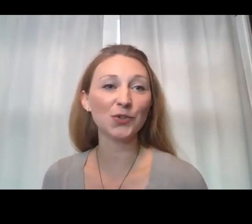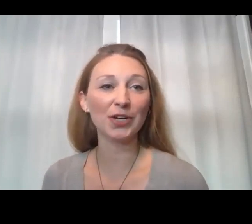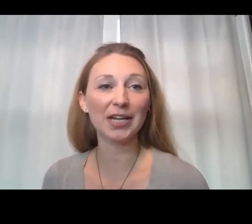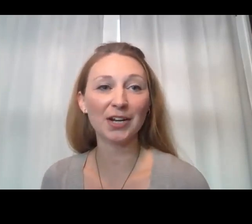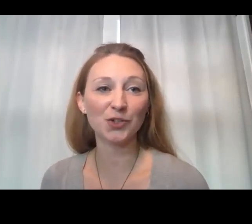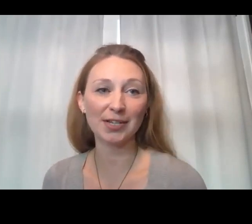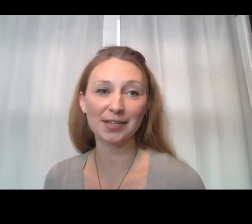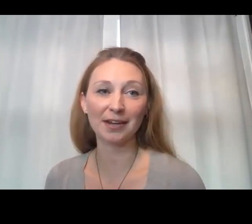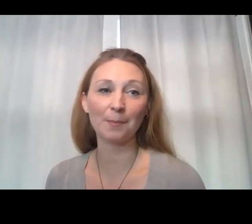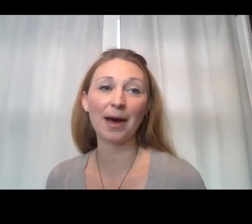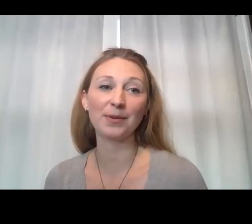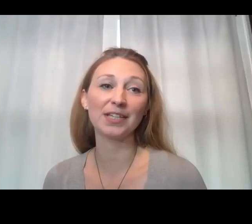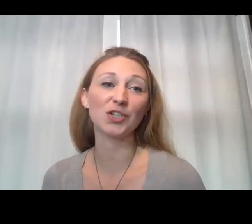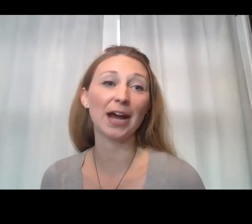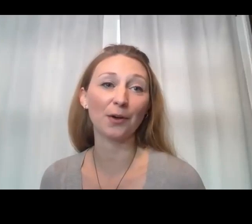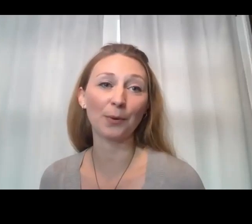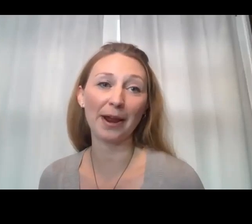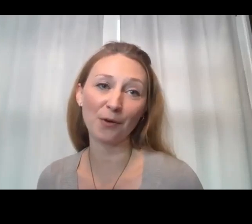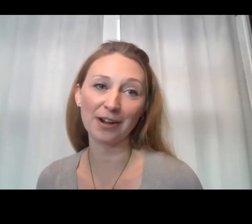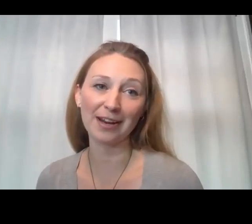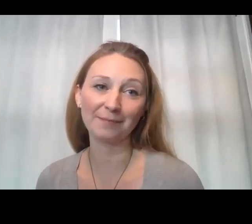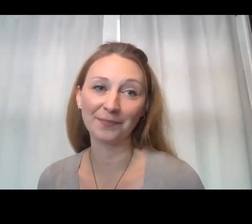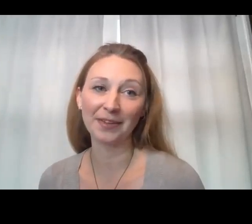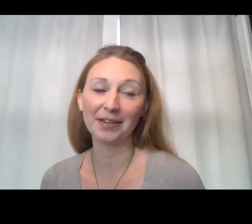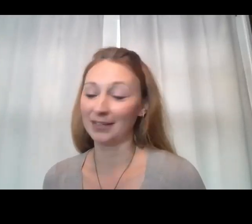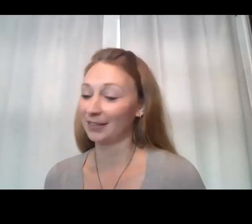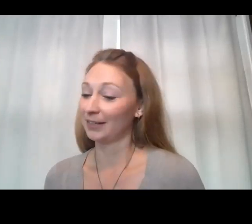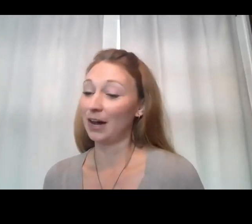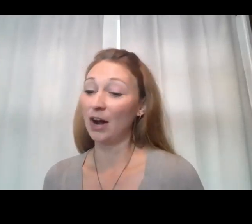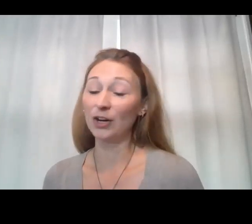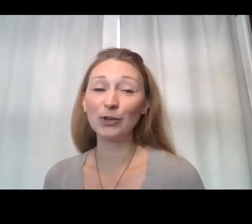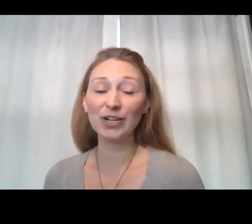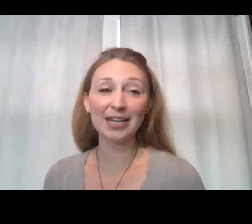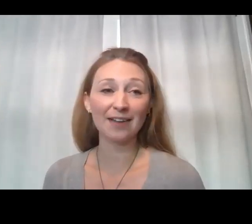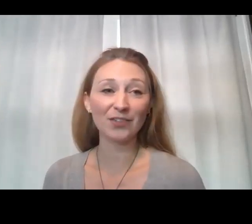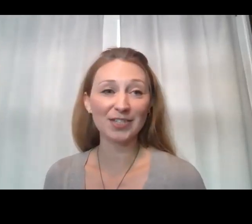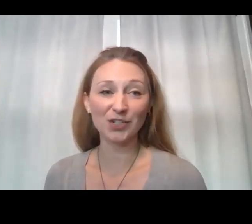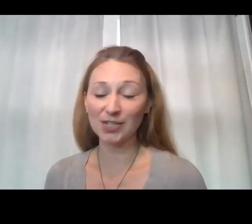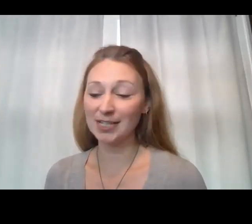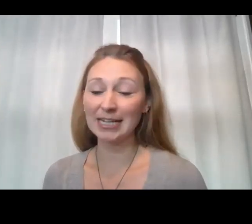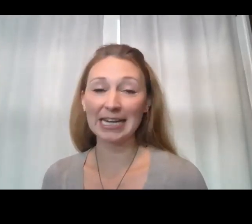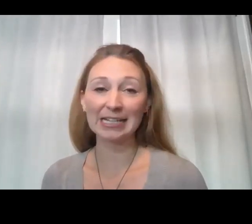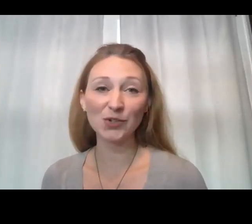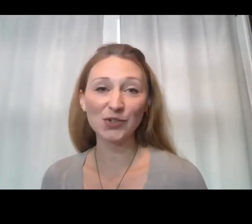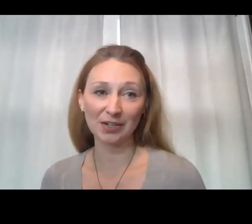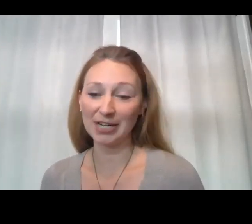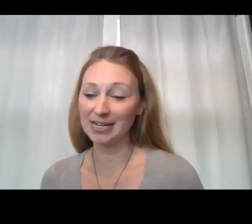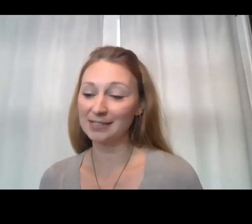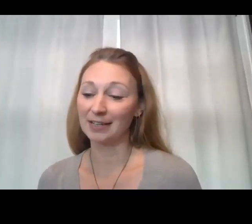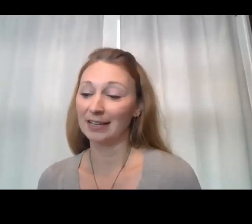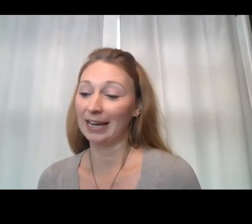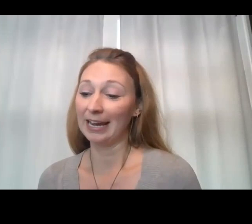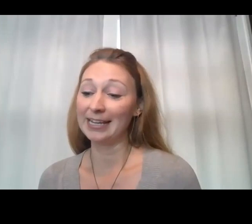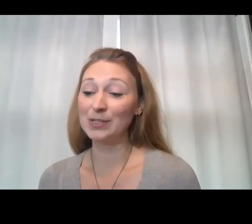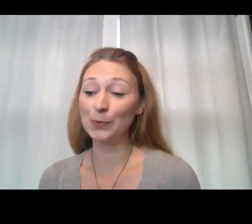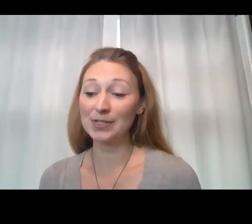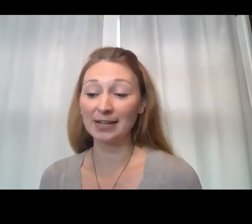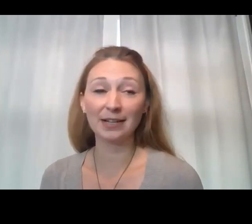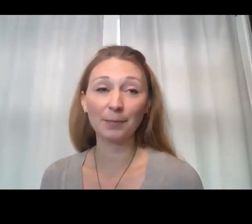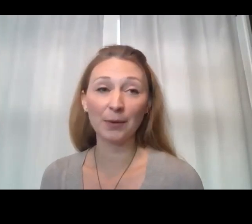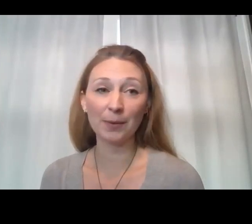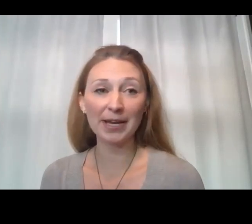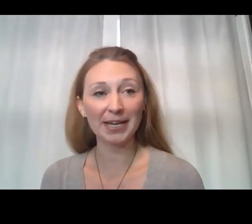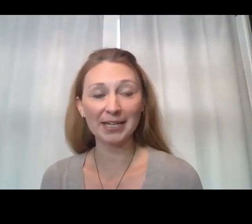lung cancer screening addressing a population health priority. Our community conversations on cancer series